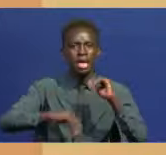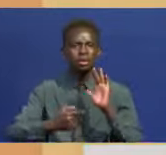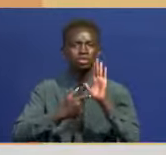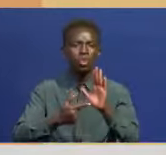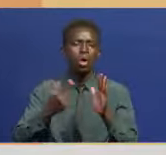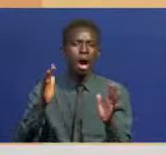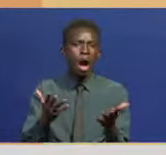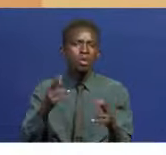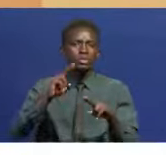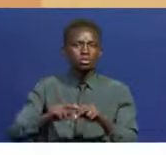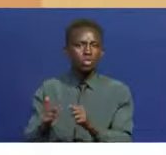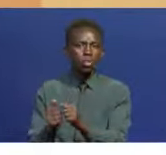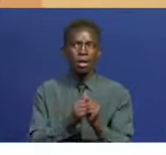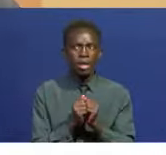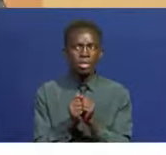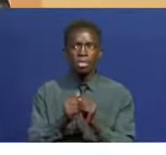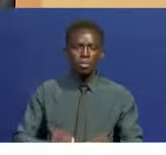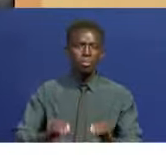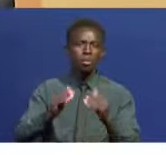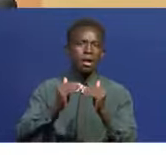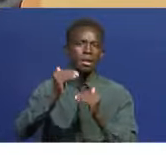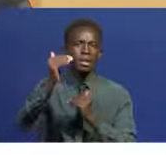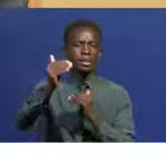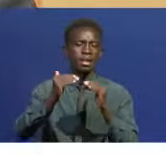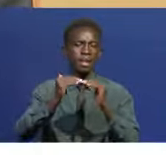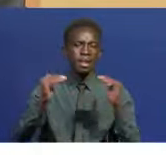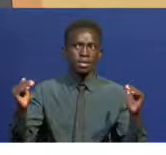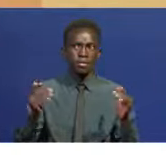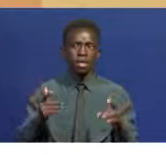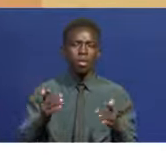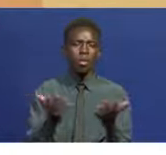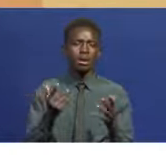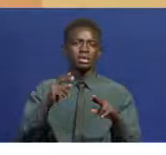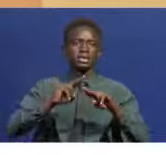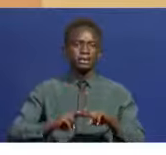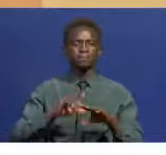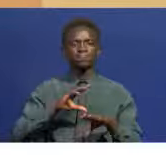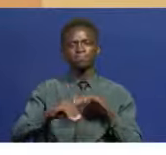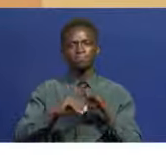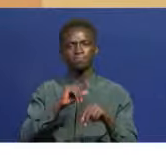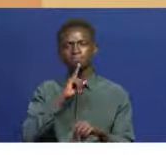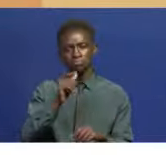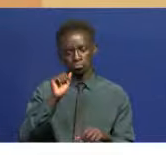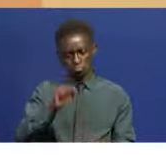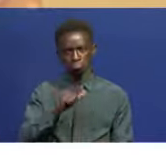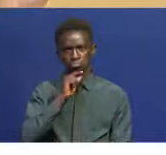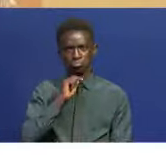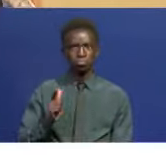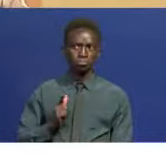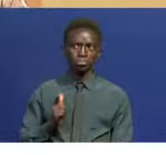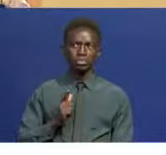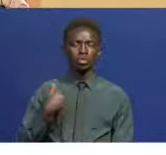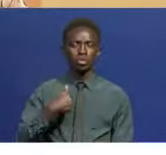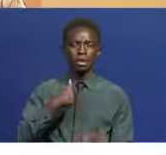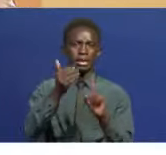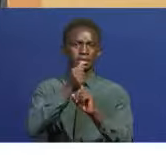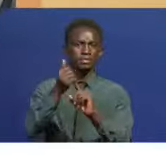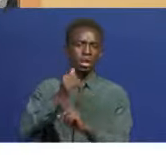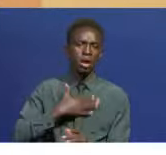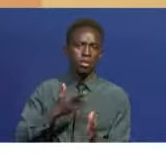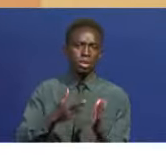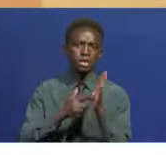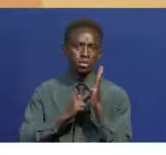and propel or torpedo ourselves to the next level where we can all comfortably sit back and say, yes, gentlemen and ladies, we have achieved the industry requirement that we are now moving all ahead.